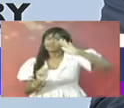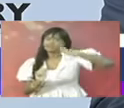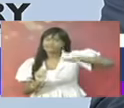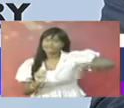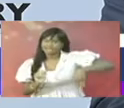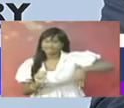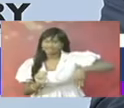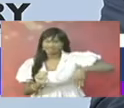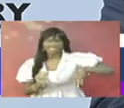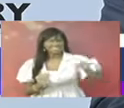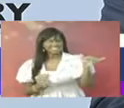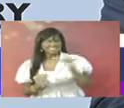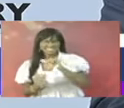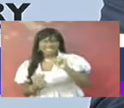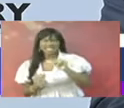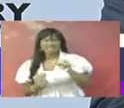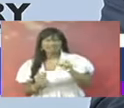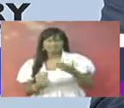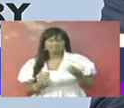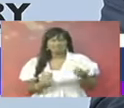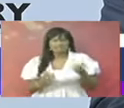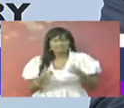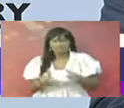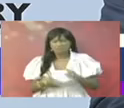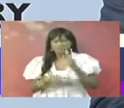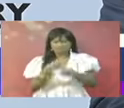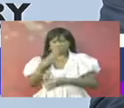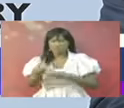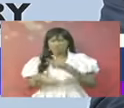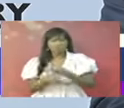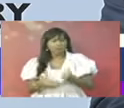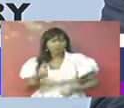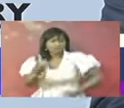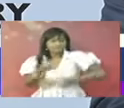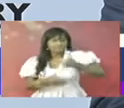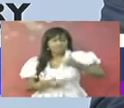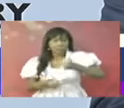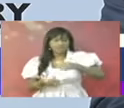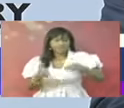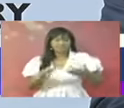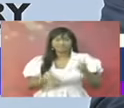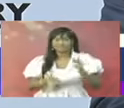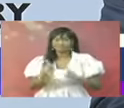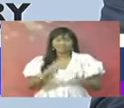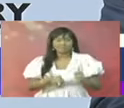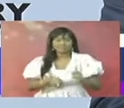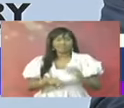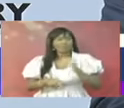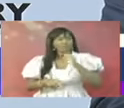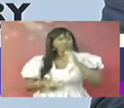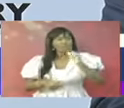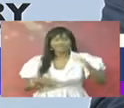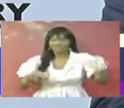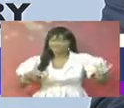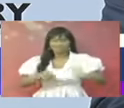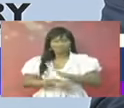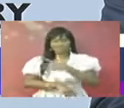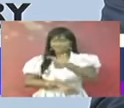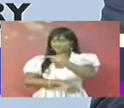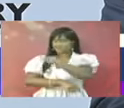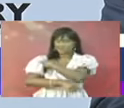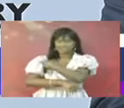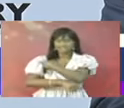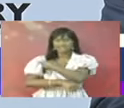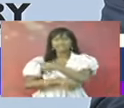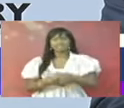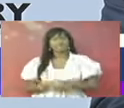to be the worldwide trend, that you're seeing that the majority of deaths are occurring in unvaccinated people and continue to do so. And again,